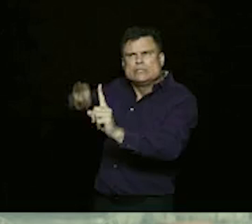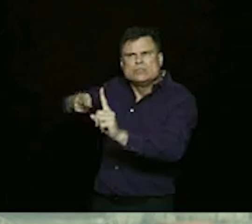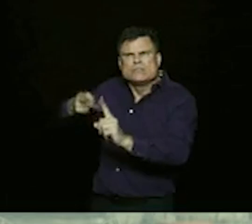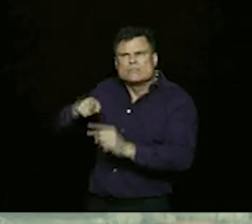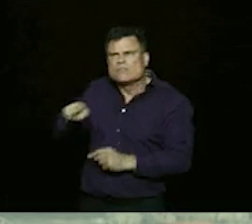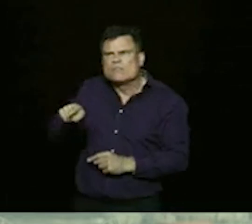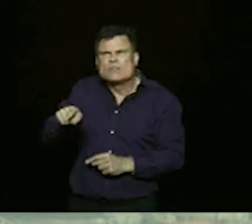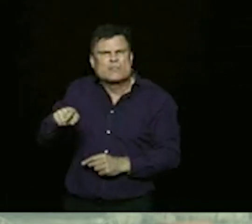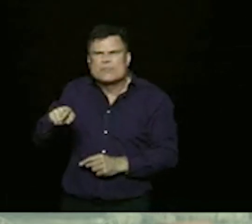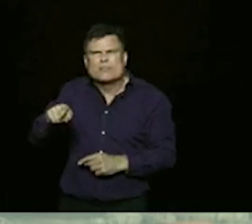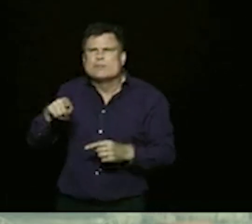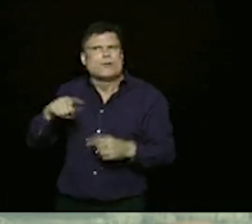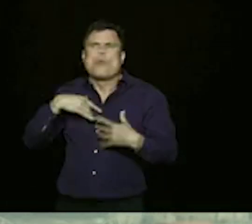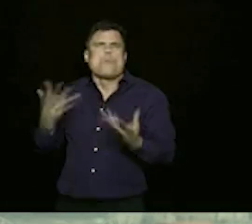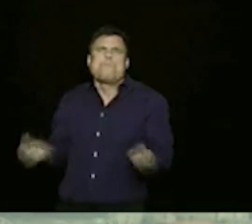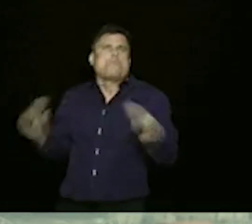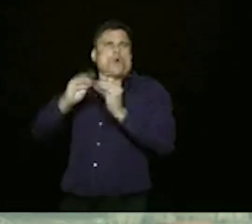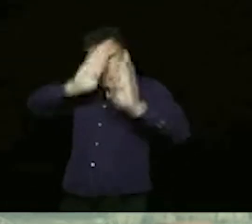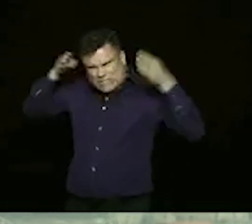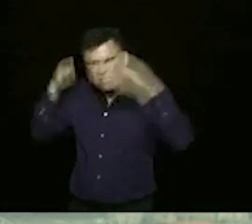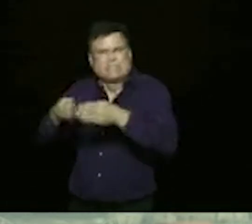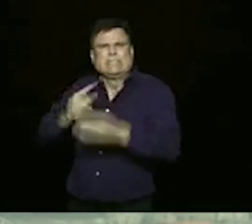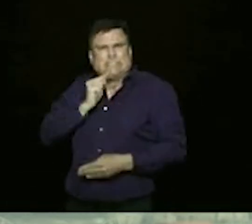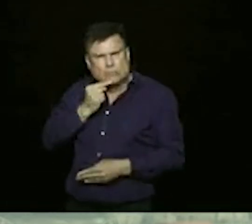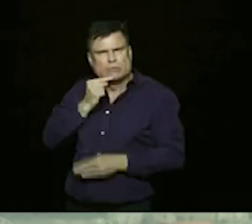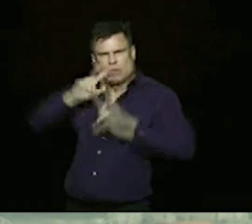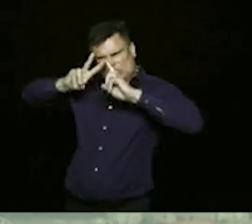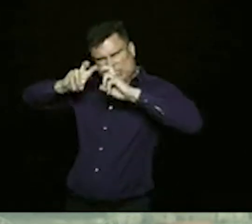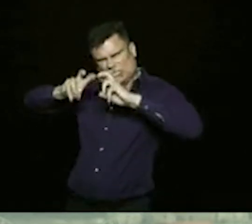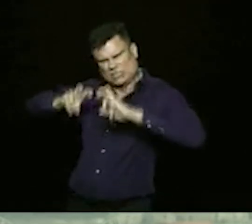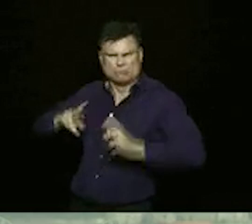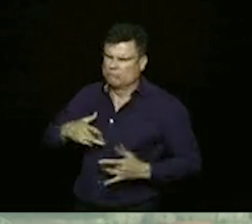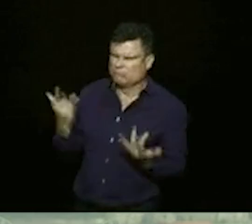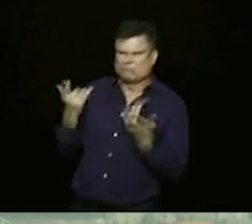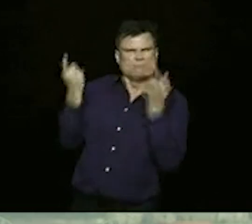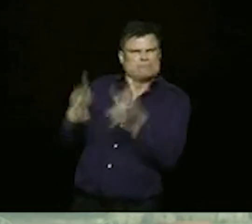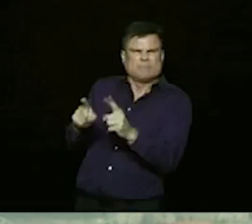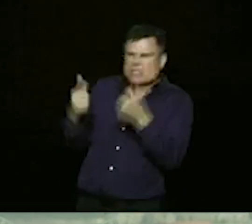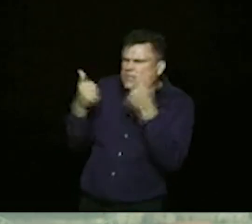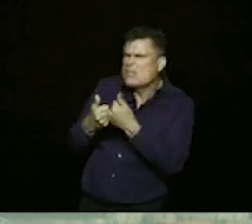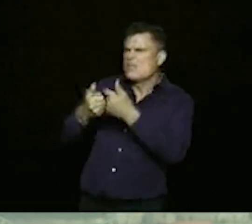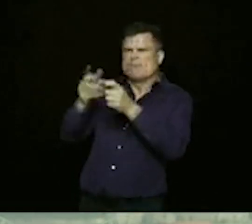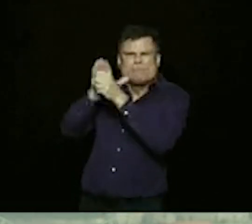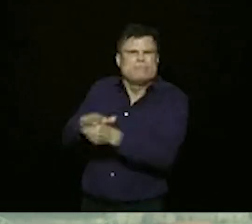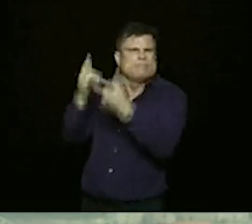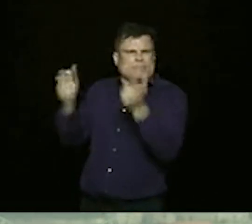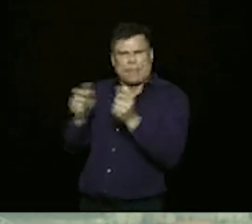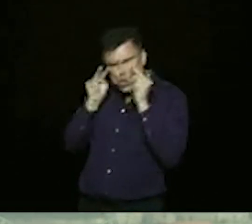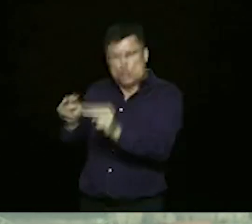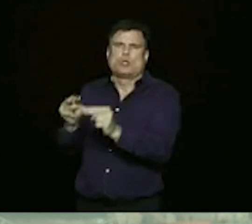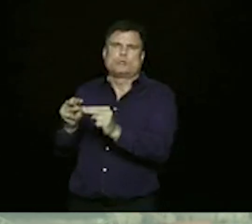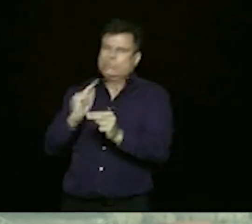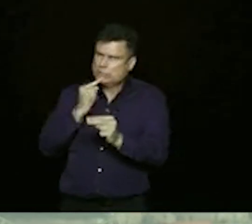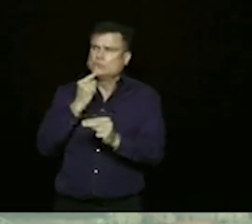And to follow up, given that these concerns came from within staff and the community, how confident are you that further